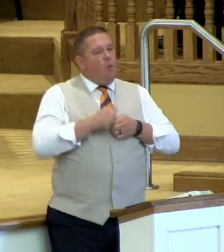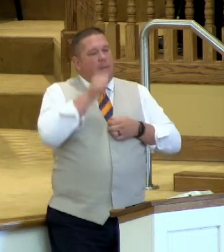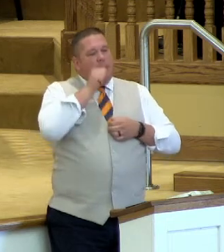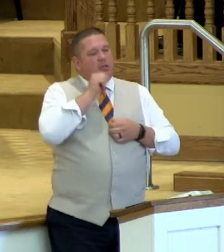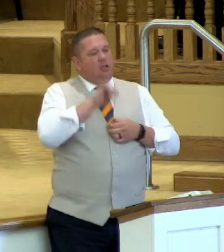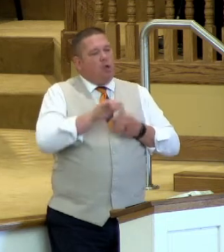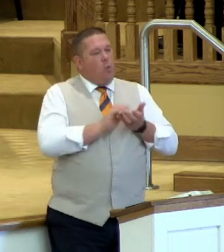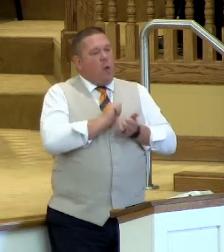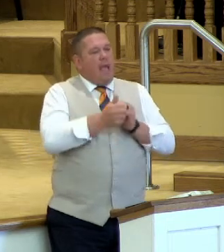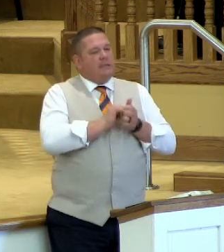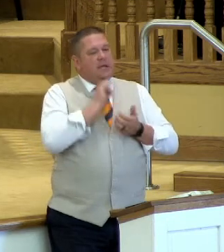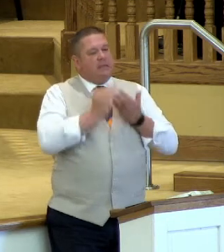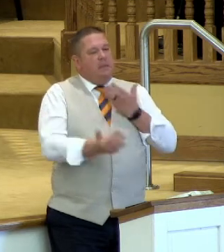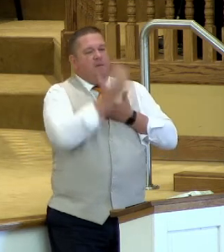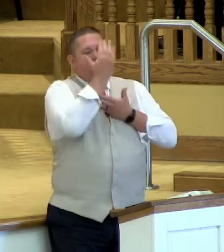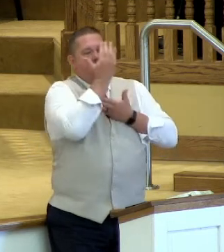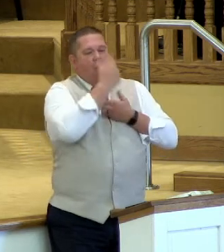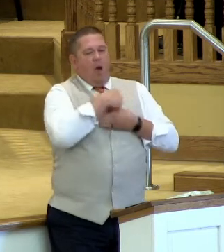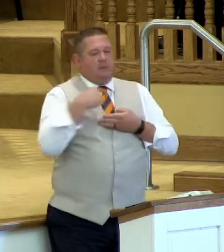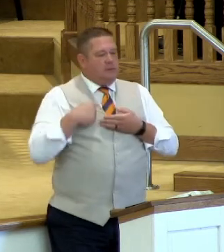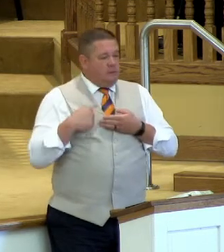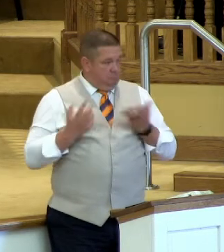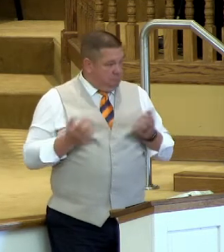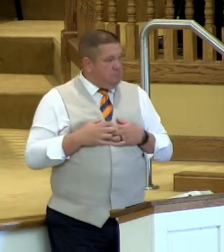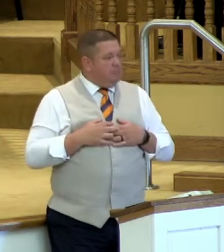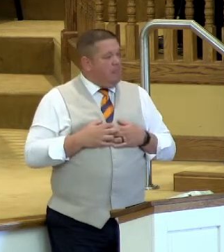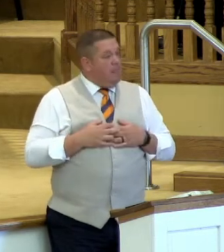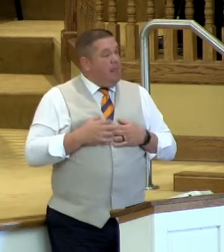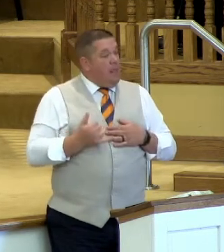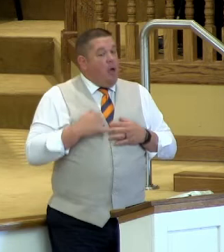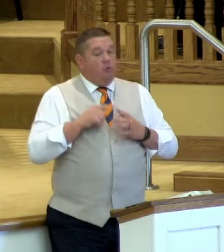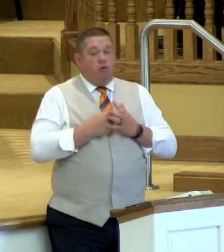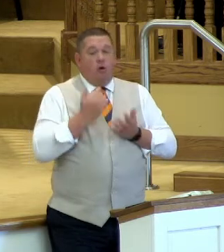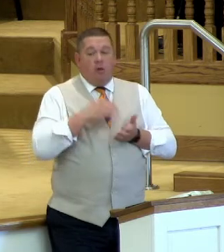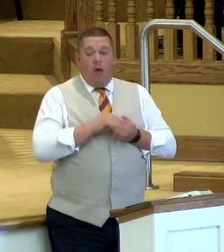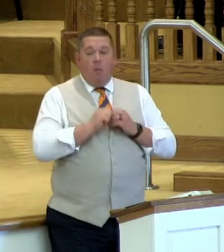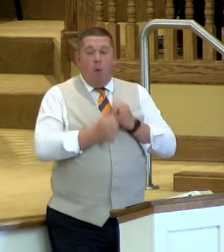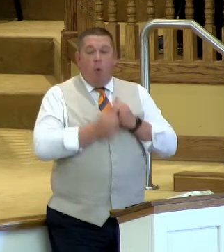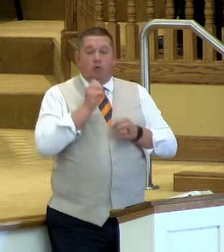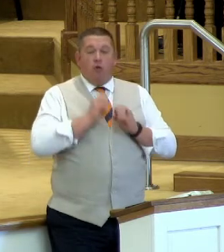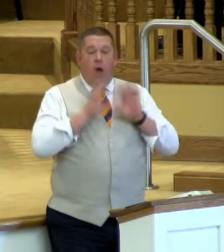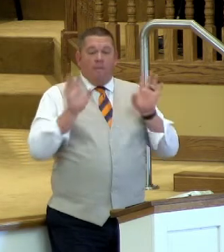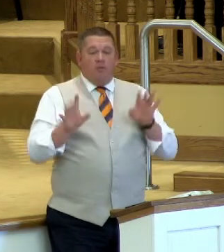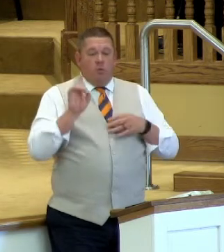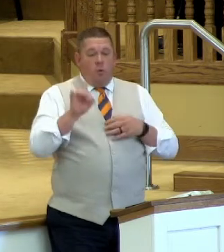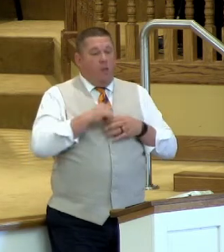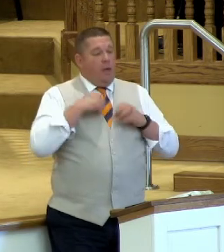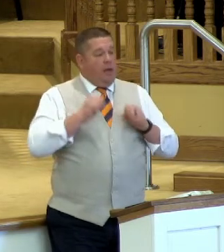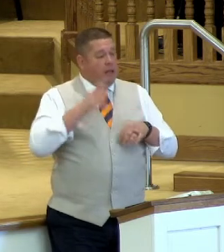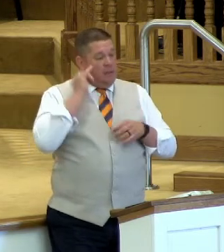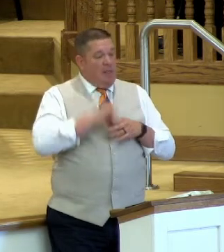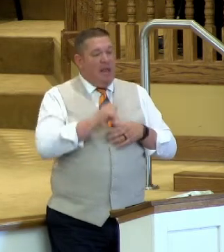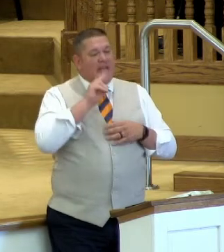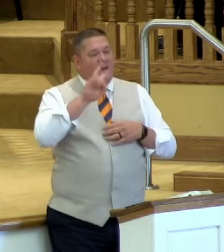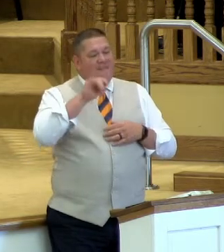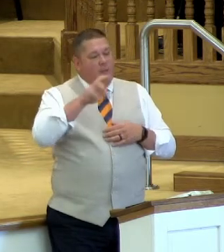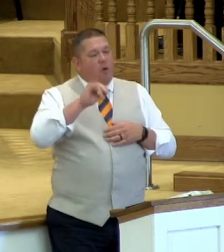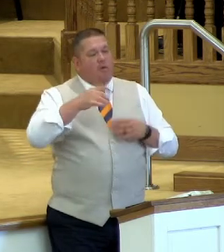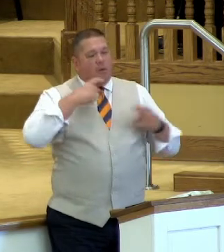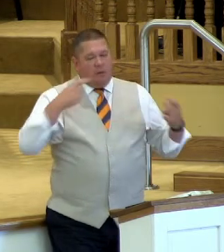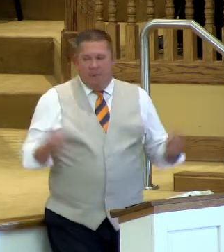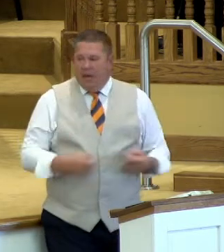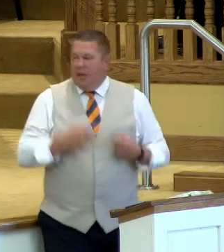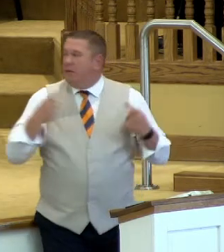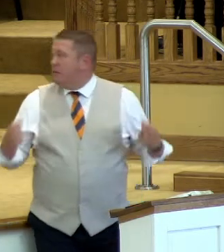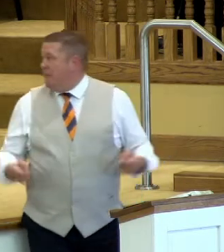the race that is set before us." Like I already said, I want to start off today with the most obvious one that we can experience, and that is the viper